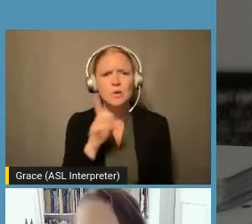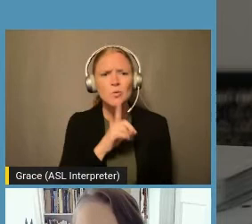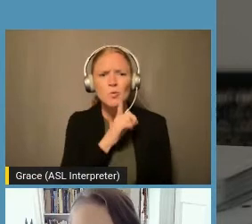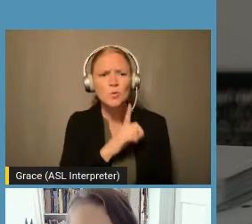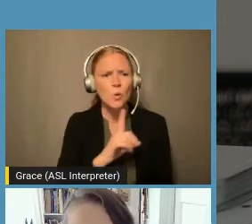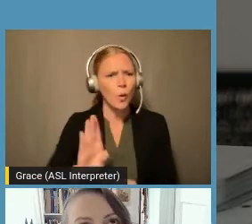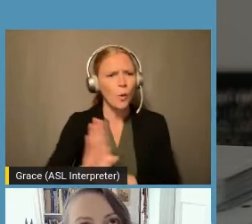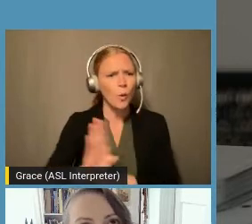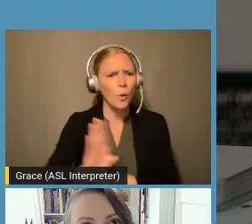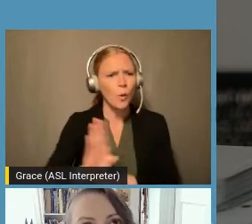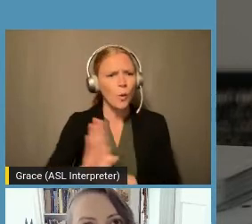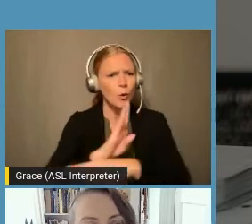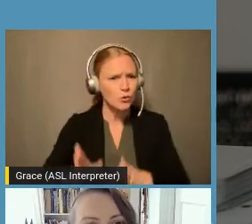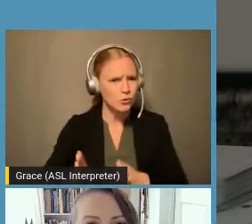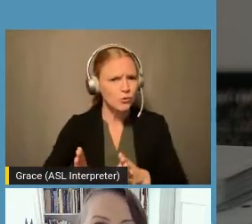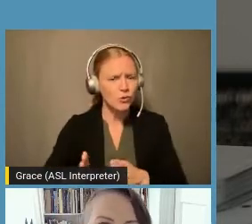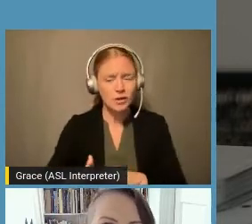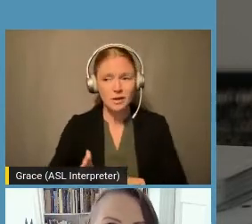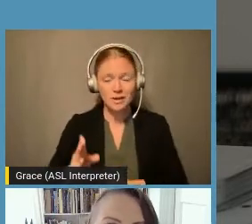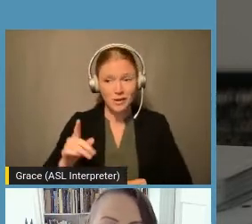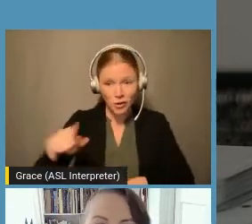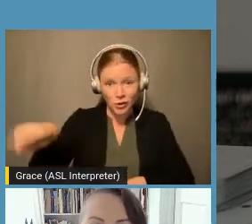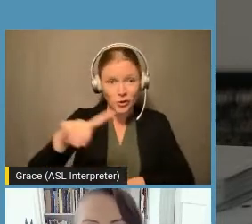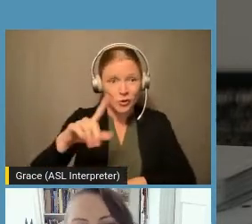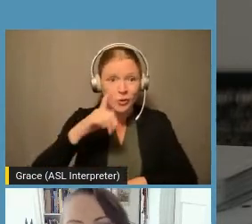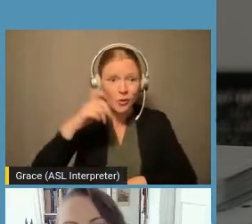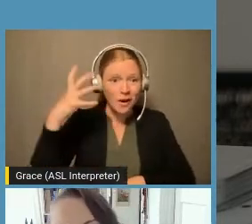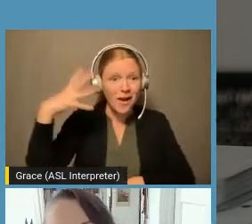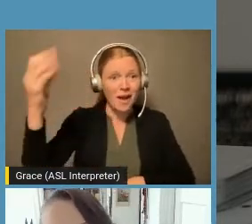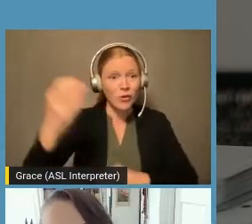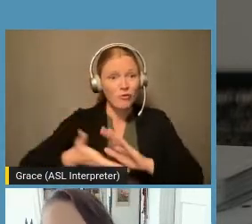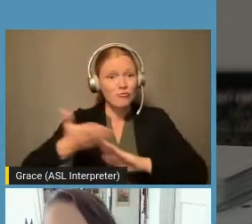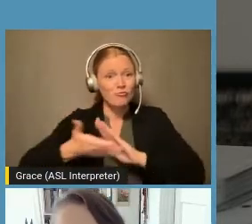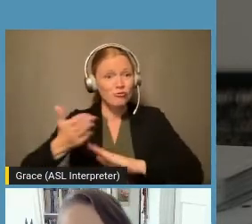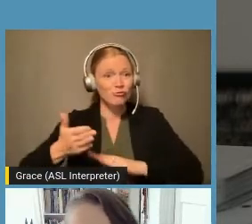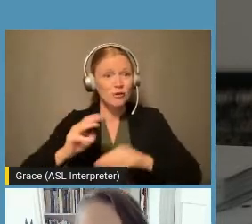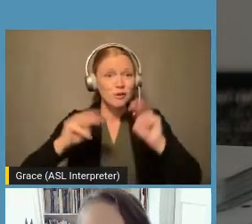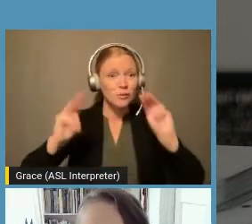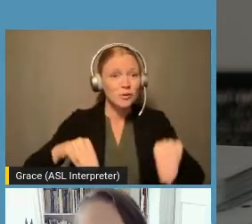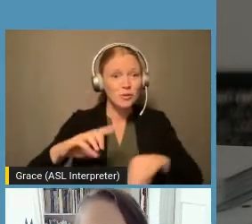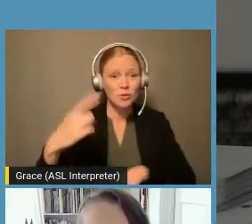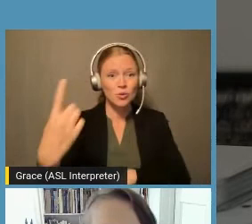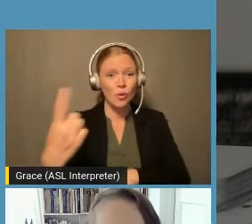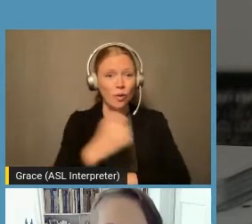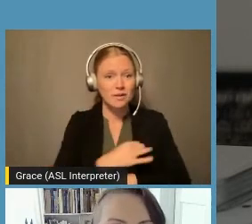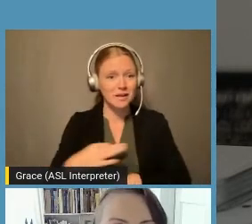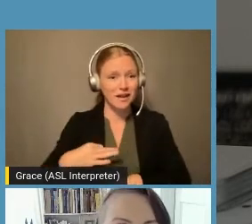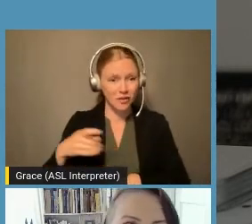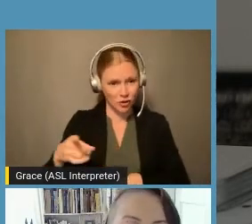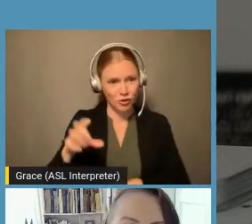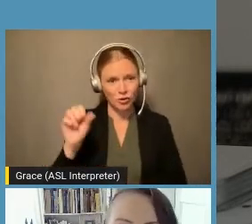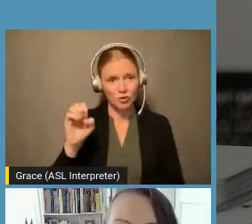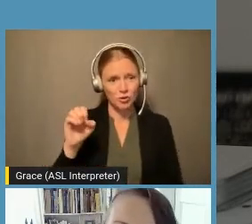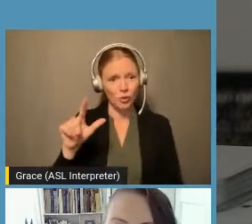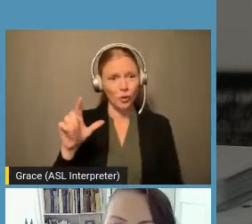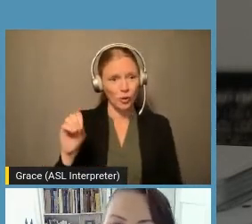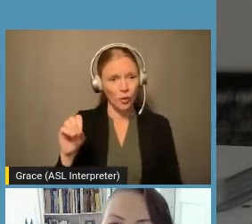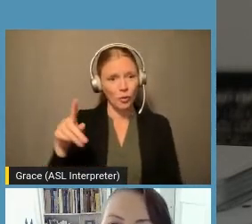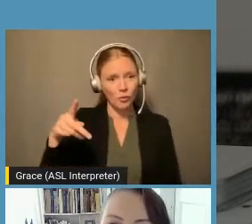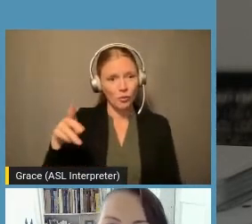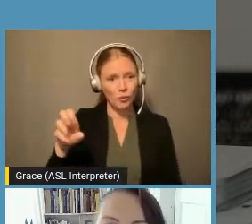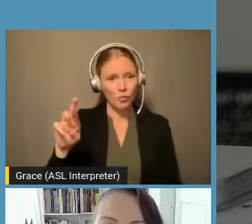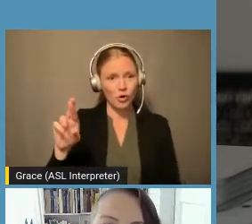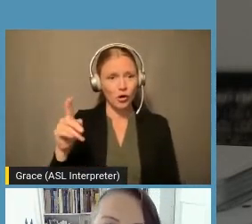solopreneurs, which those of you who are out there running museums as a solo staff person, you're definitely a solopreneur in my